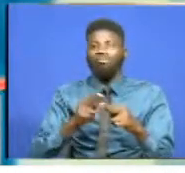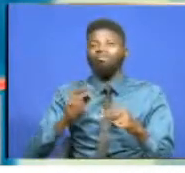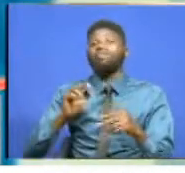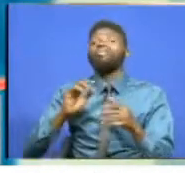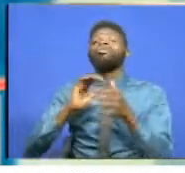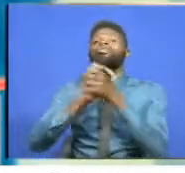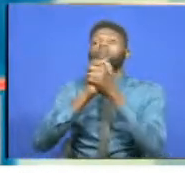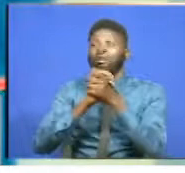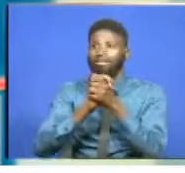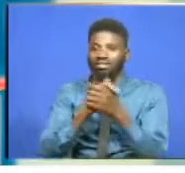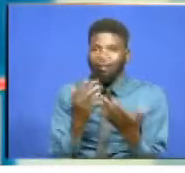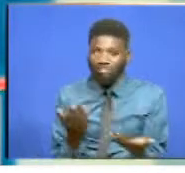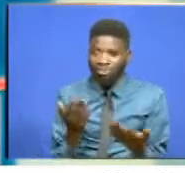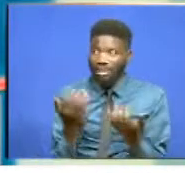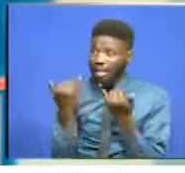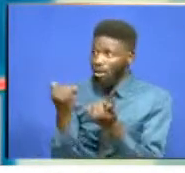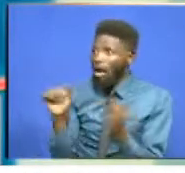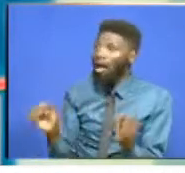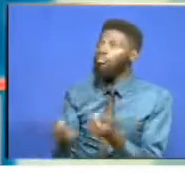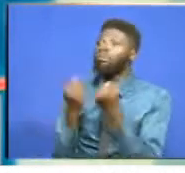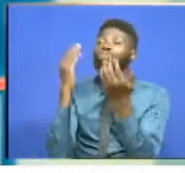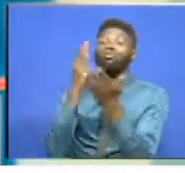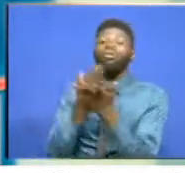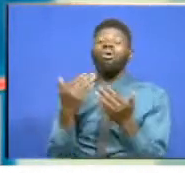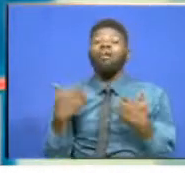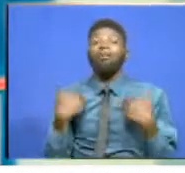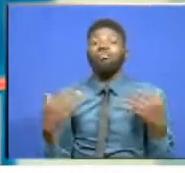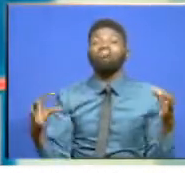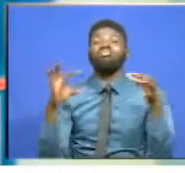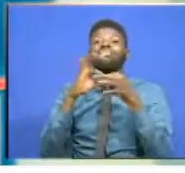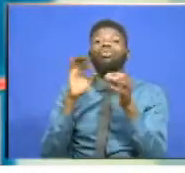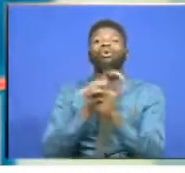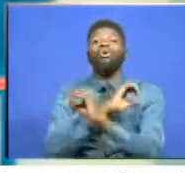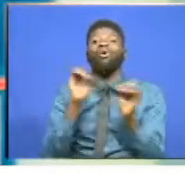playing out that there was never a merger. It was a Kamui stay.